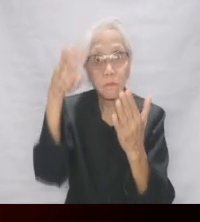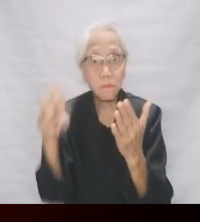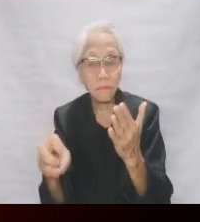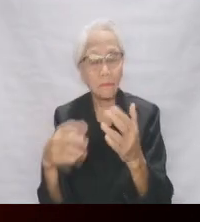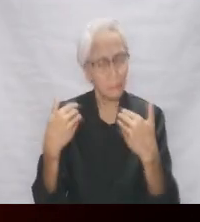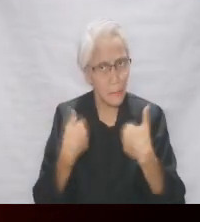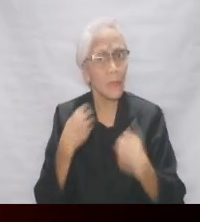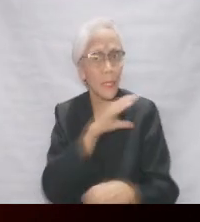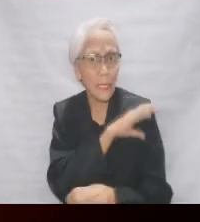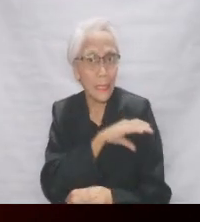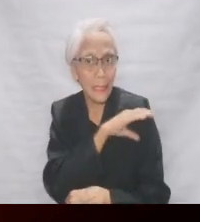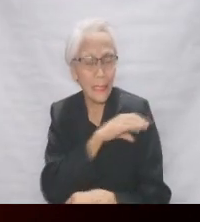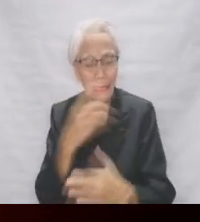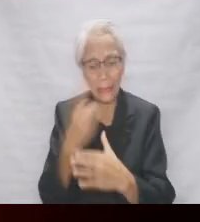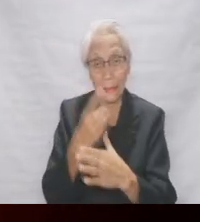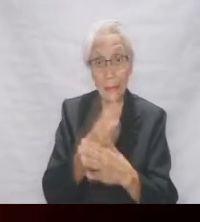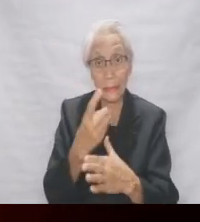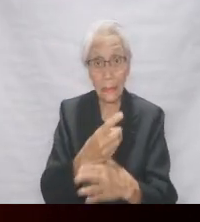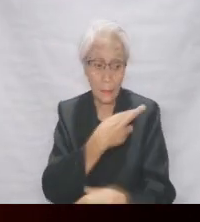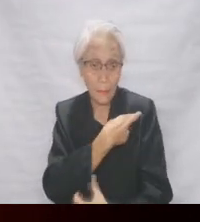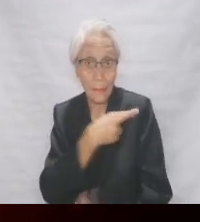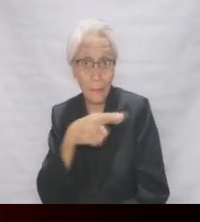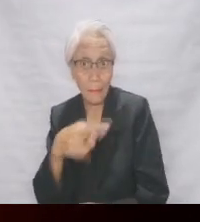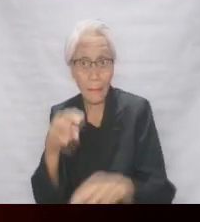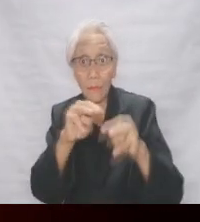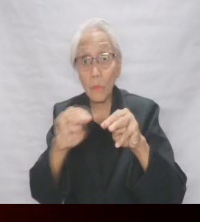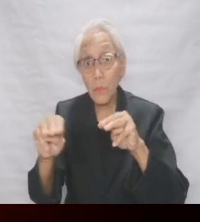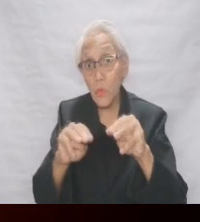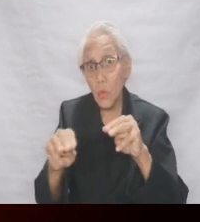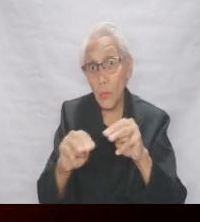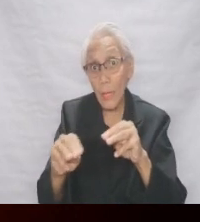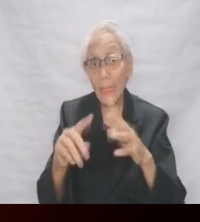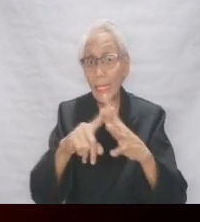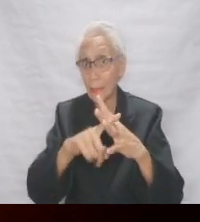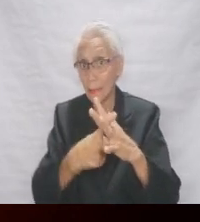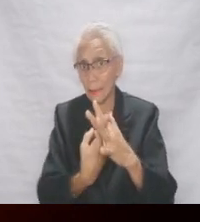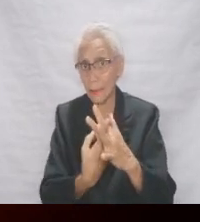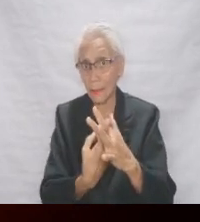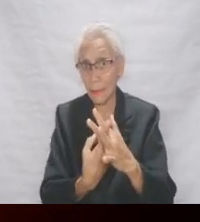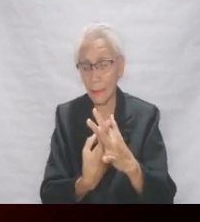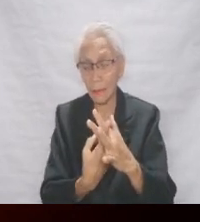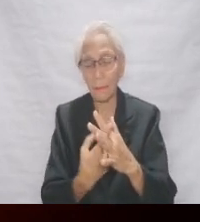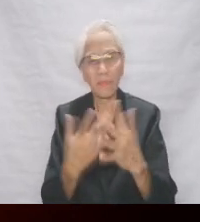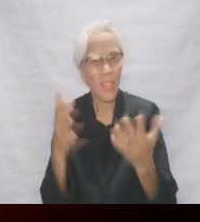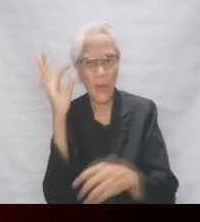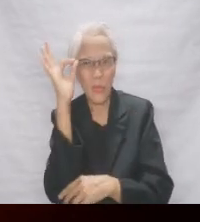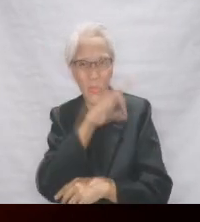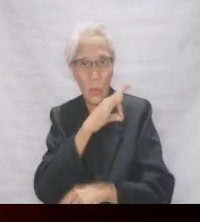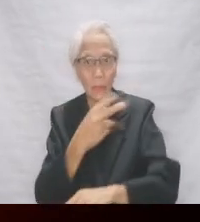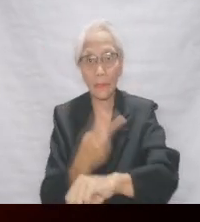ilang characteristics ang destructive religious movements na sinisimulan ng false